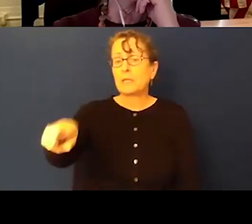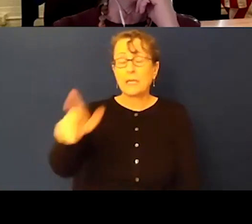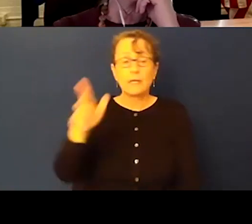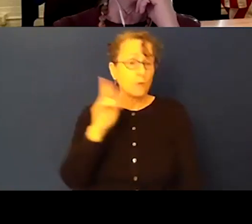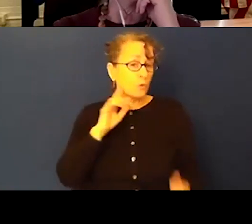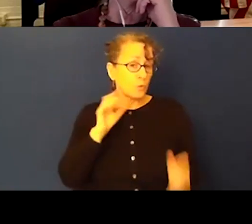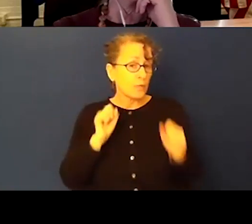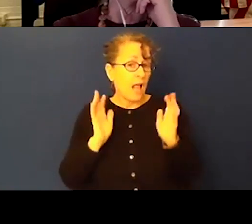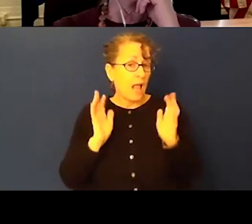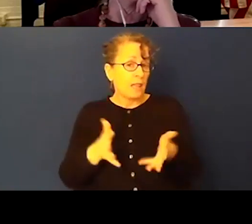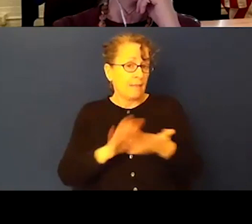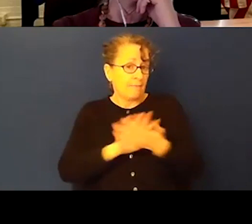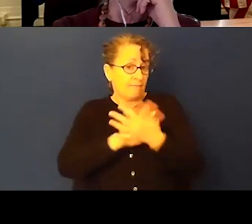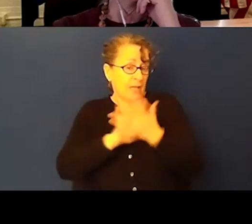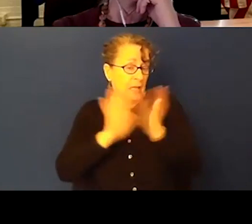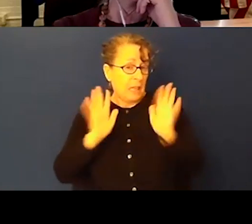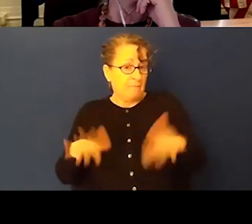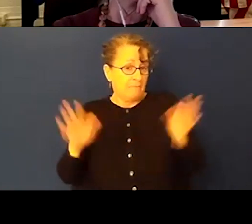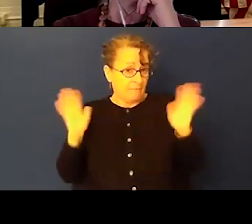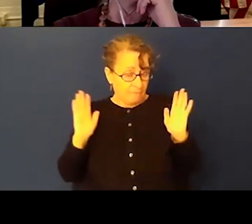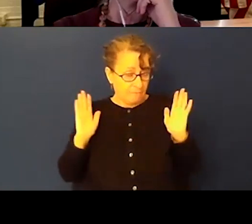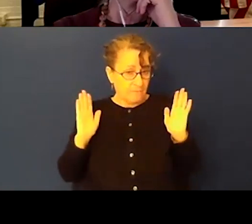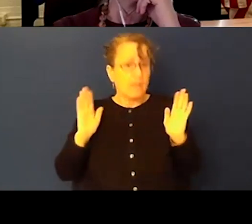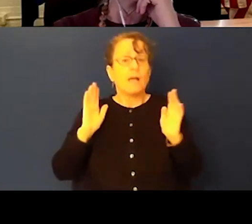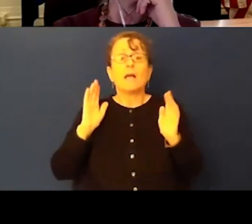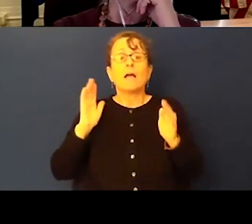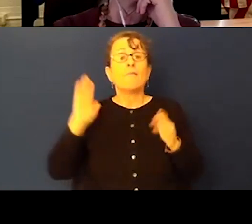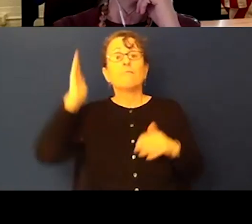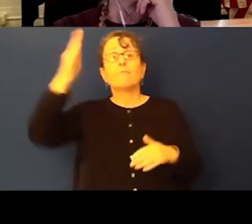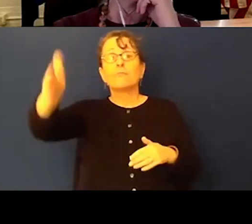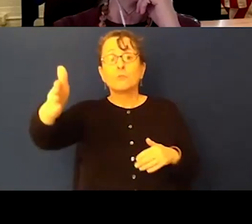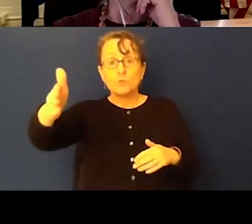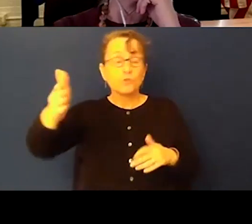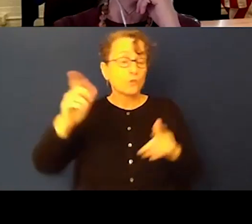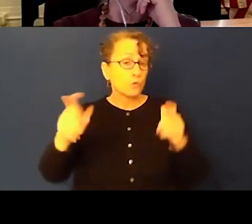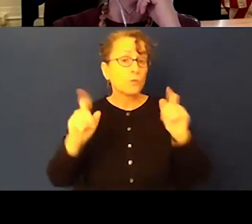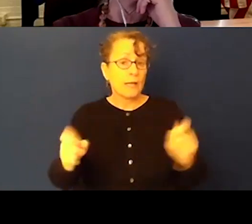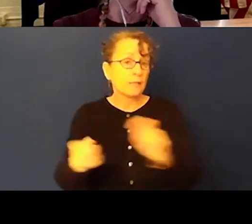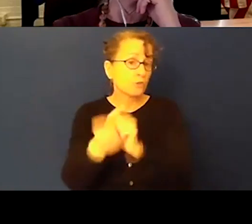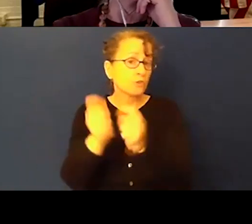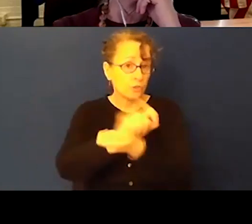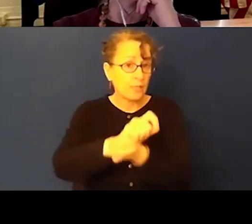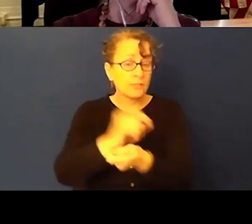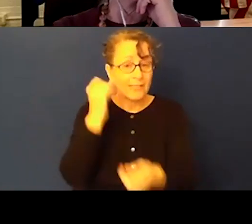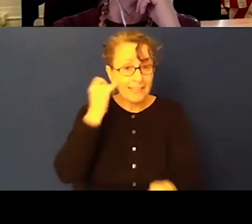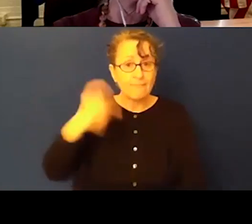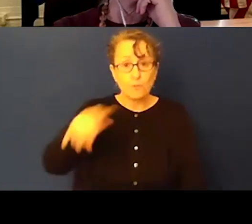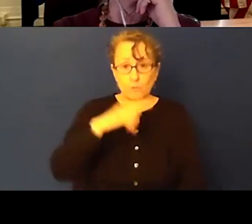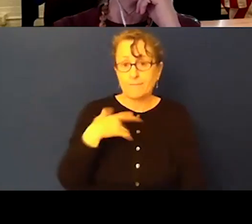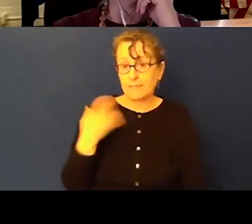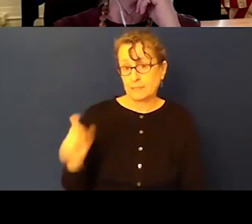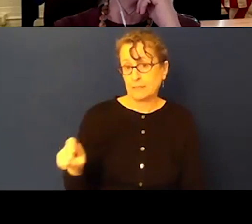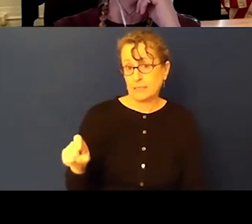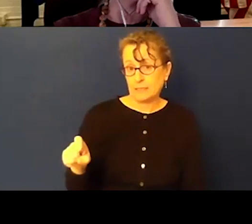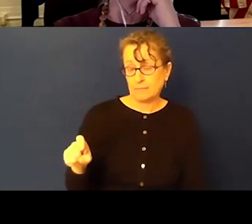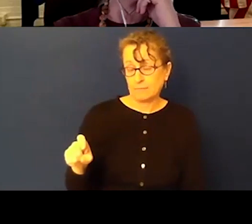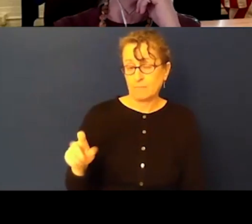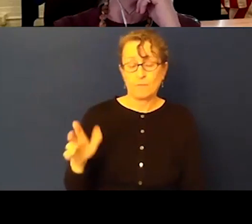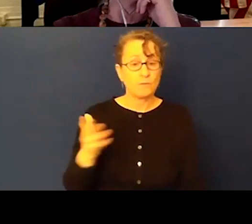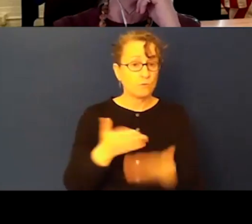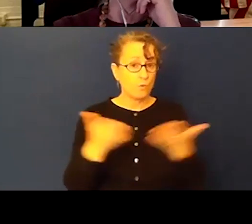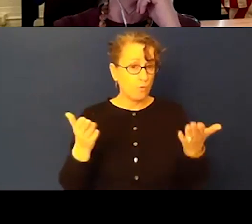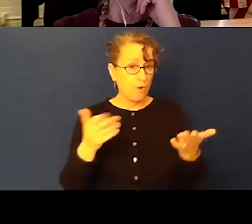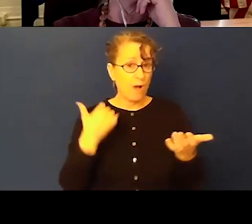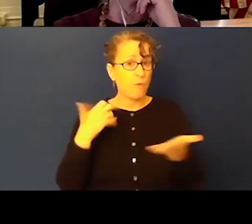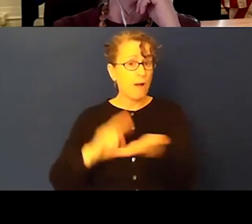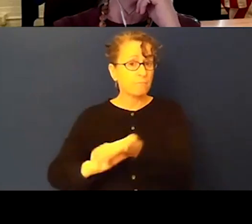decision-making about a potential boundary. That's not wrong either, but you know, I need your direction to know where you as a group are on that question. And